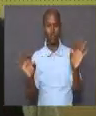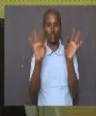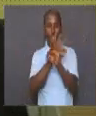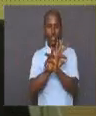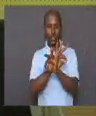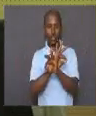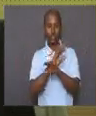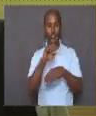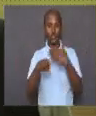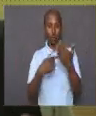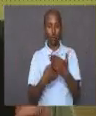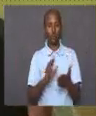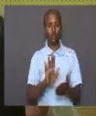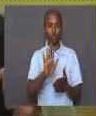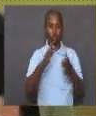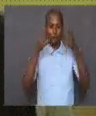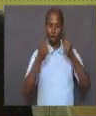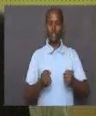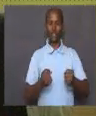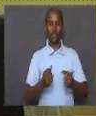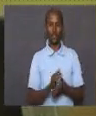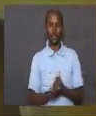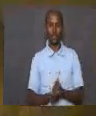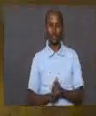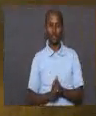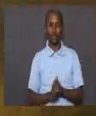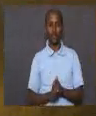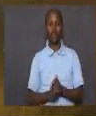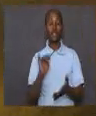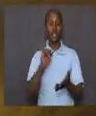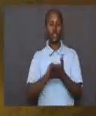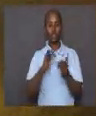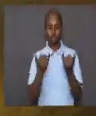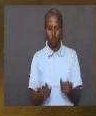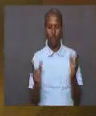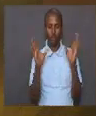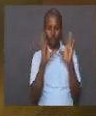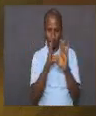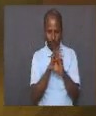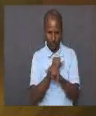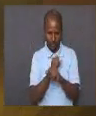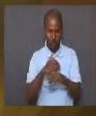functions so you may master them. That is all for today.